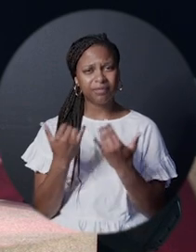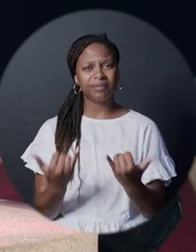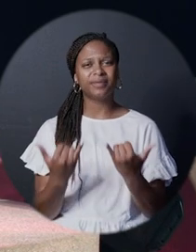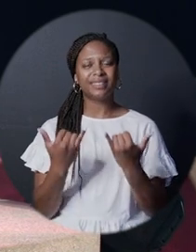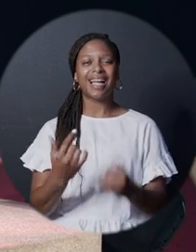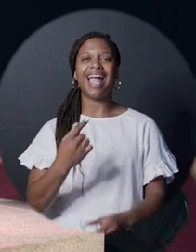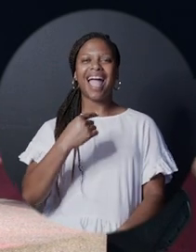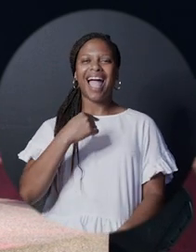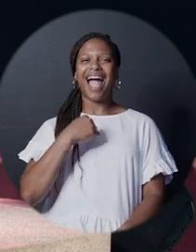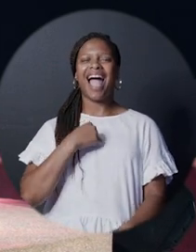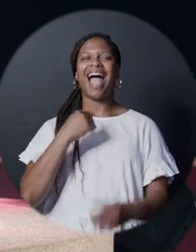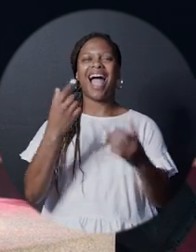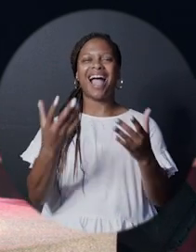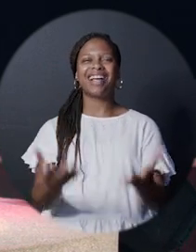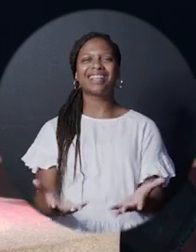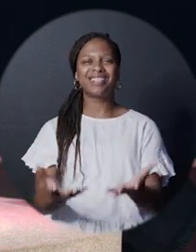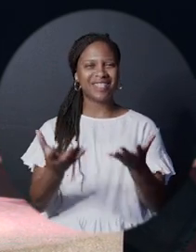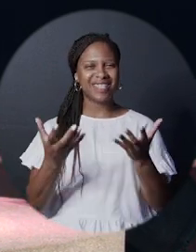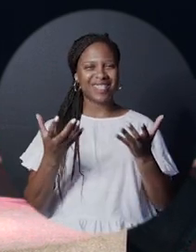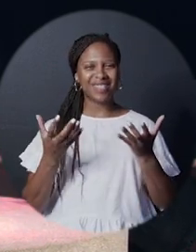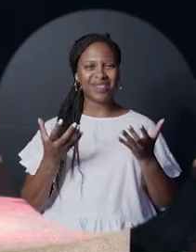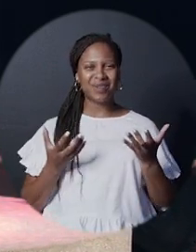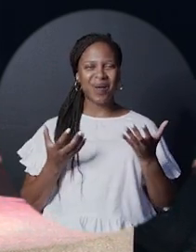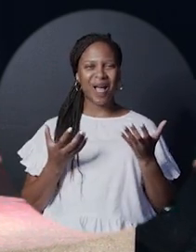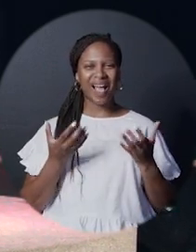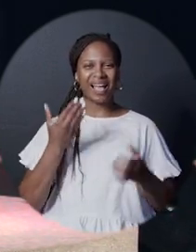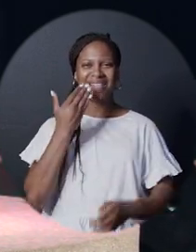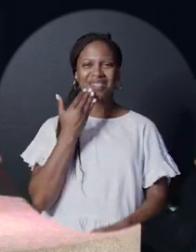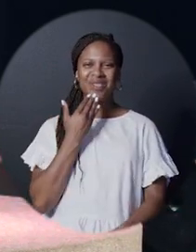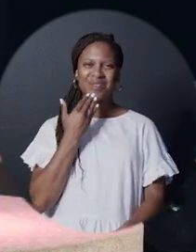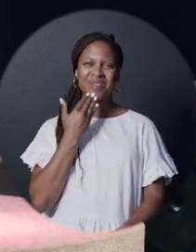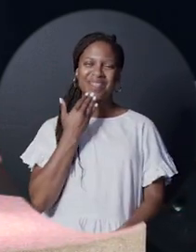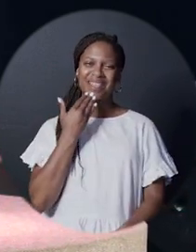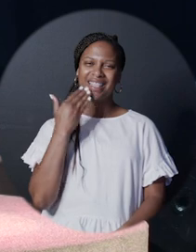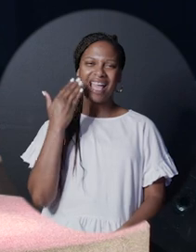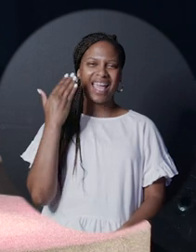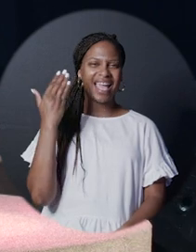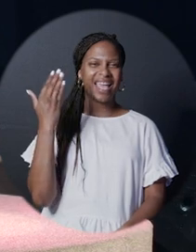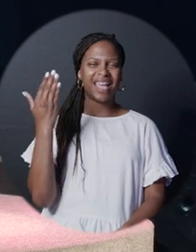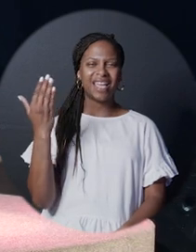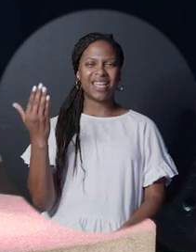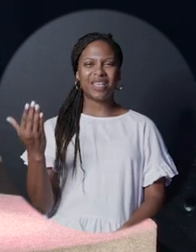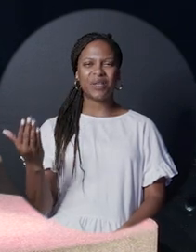We'll just stop it right there and say, I just want.